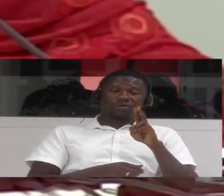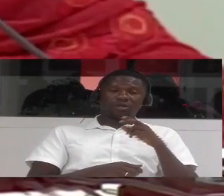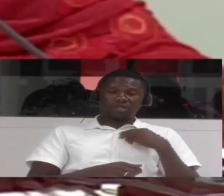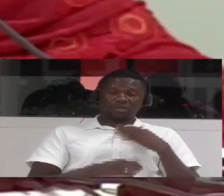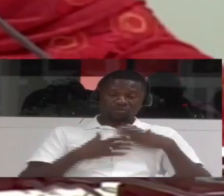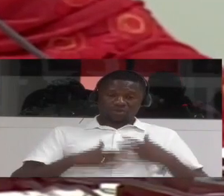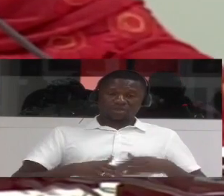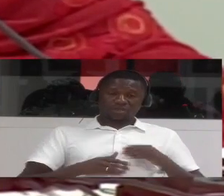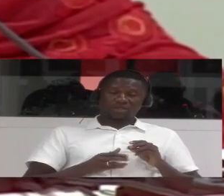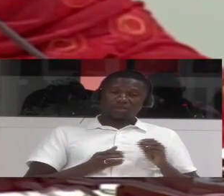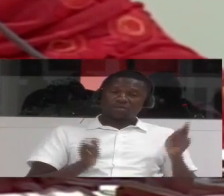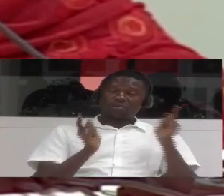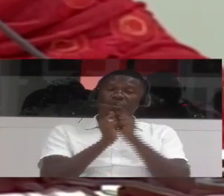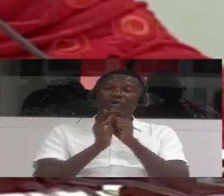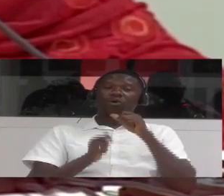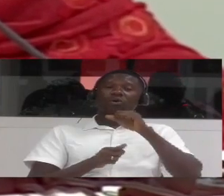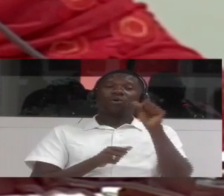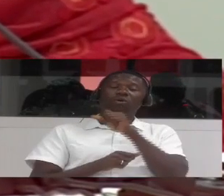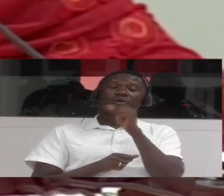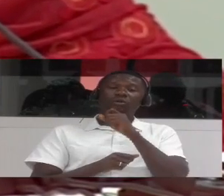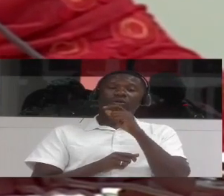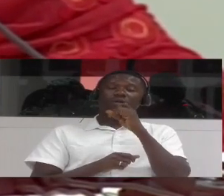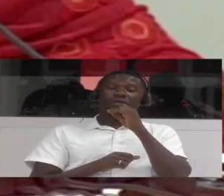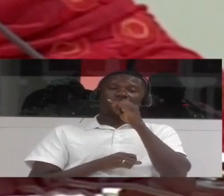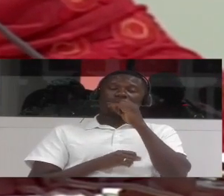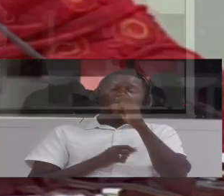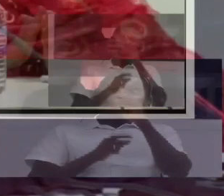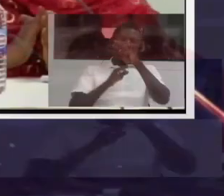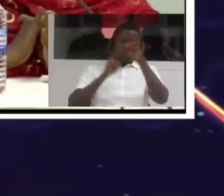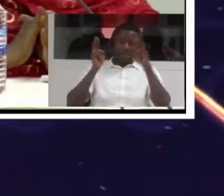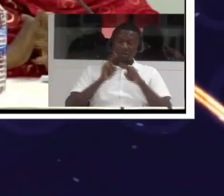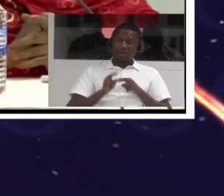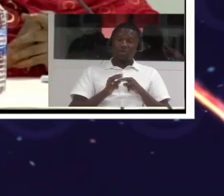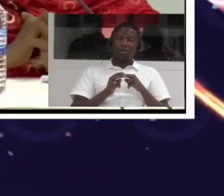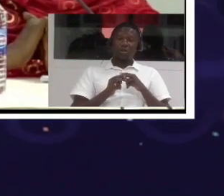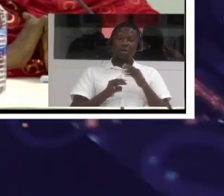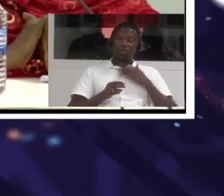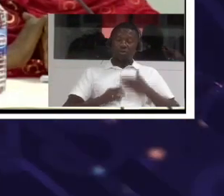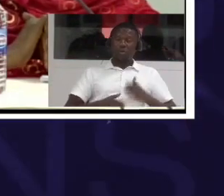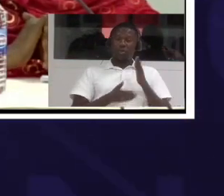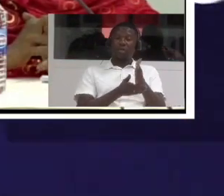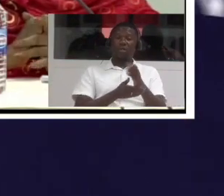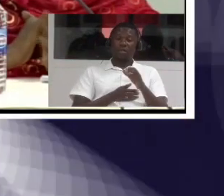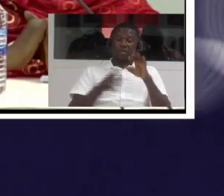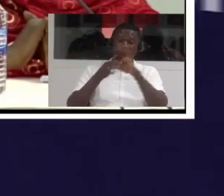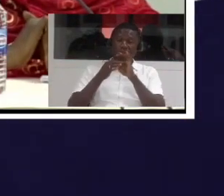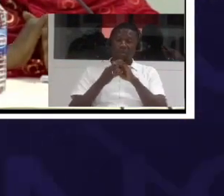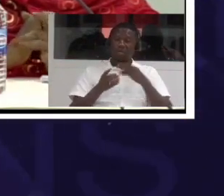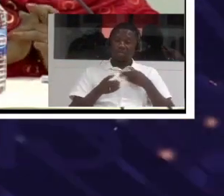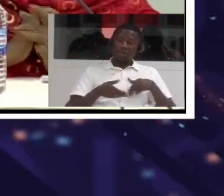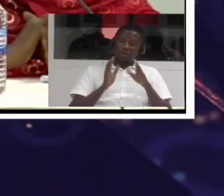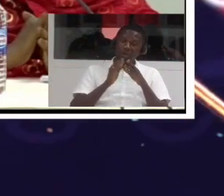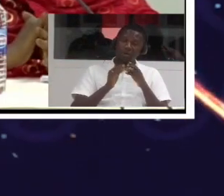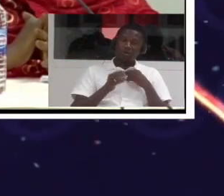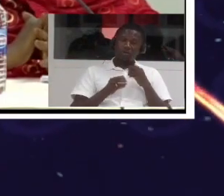reach out to other international human rights organizations, either in the way of lobbying